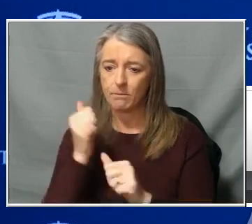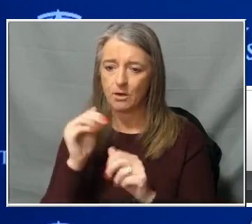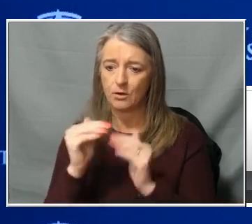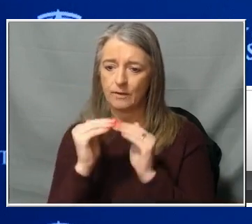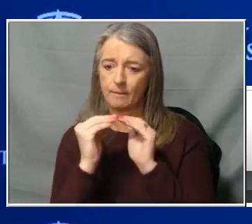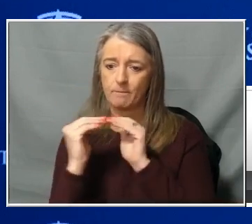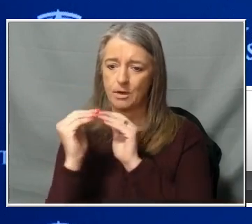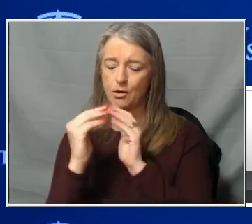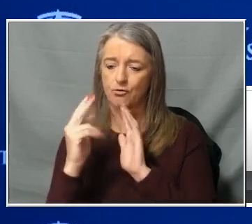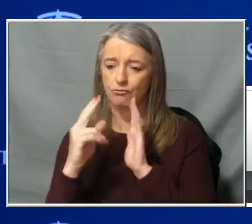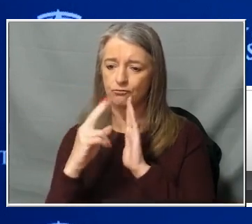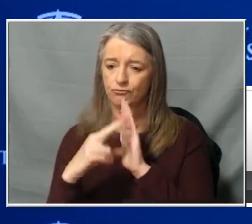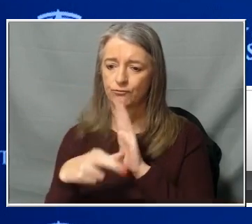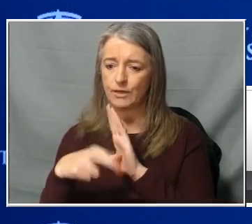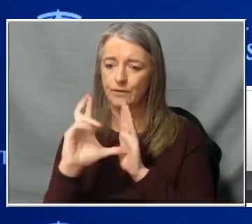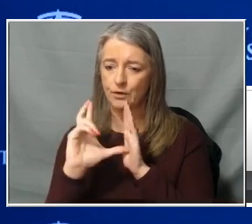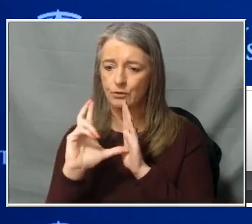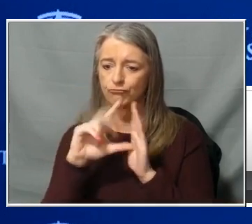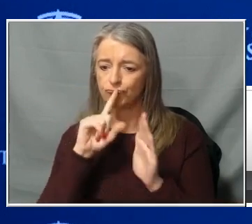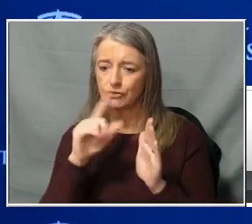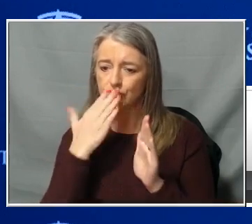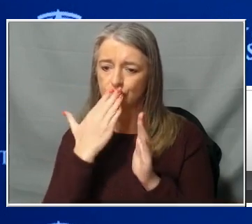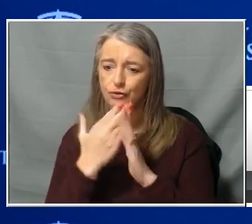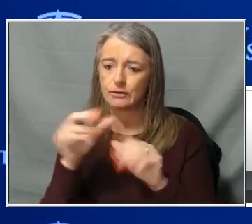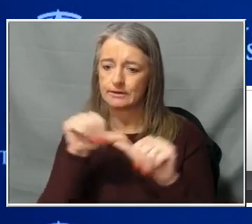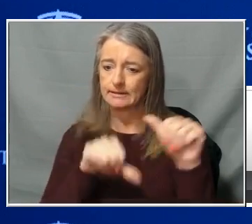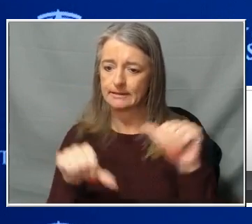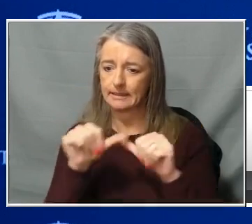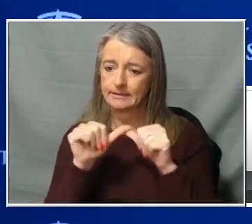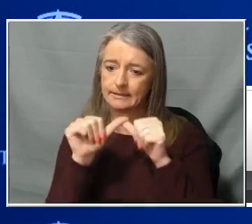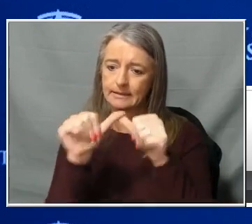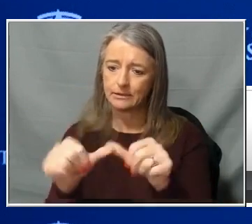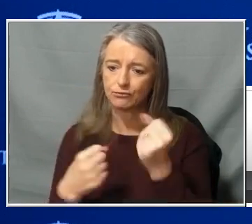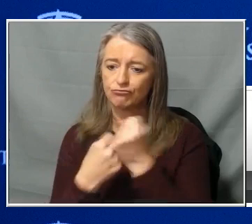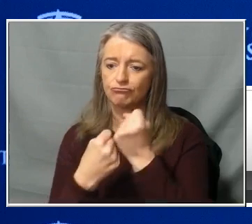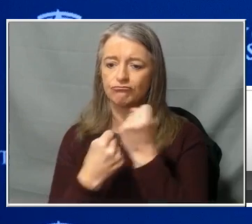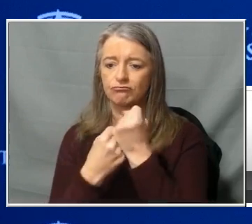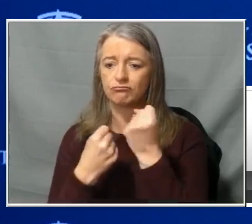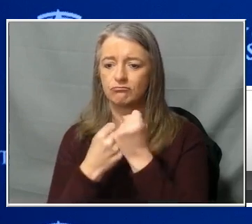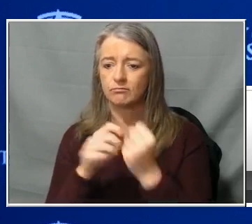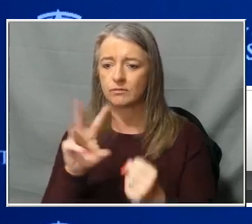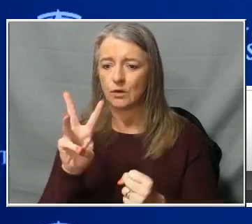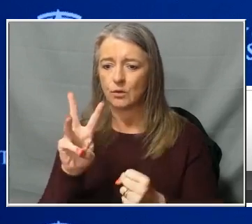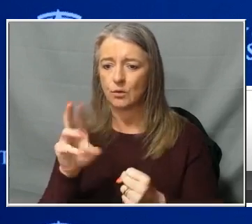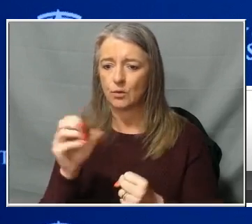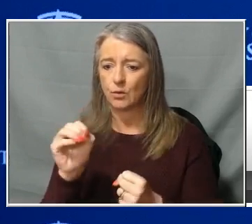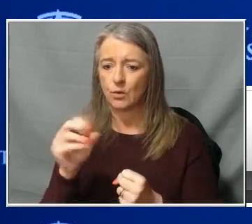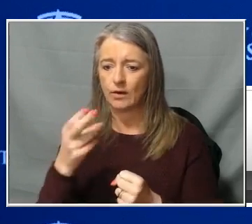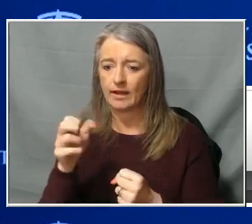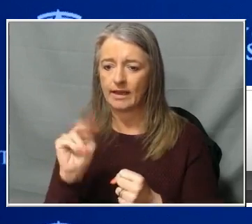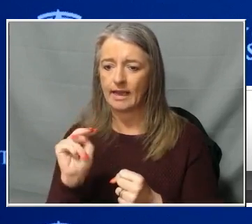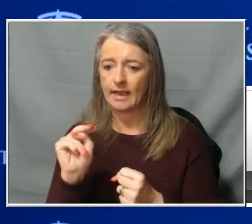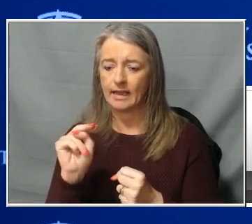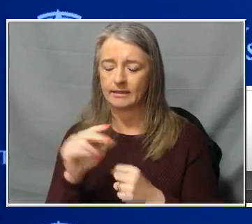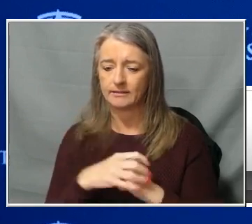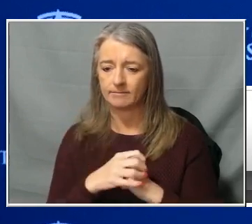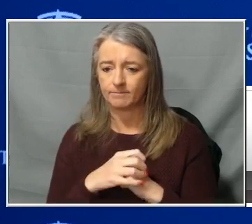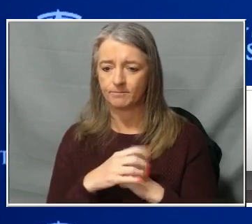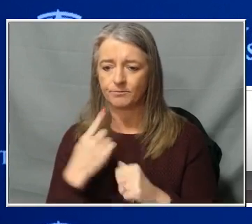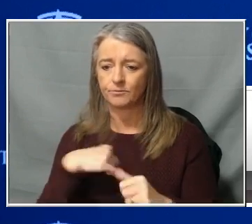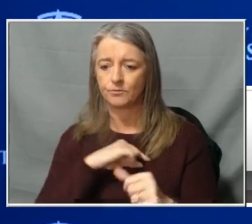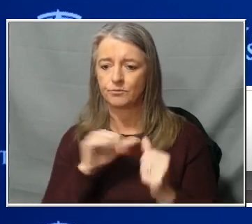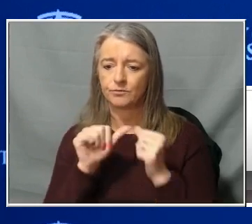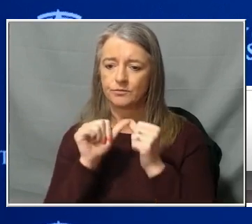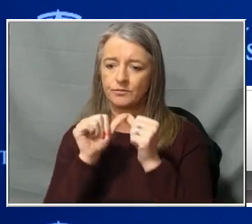peer-reviewed, really good science continues to support the Wuhan market as the epicenter of that. So we'll continue